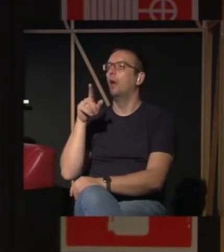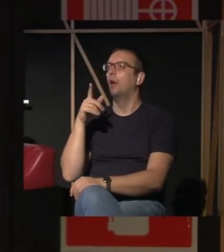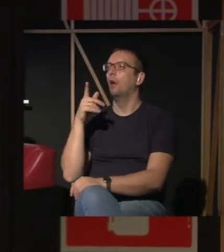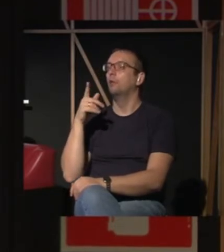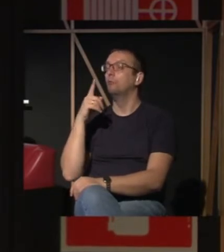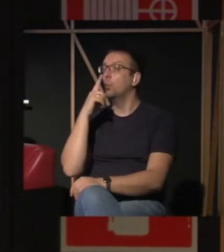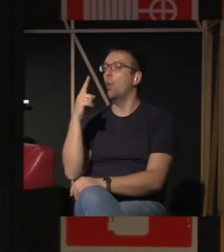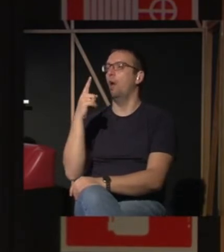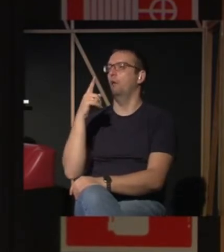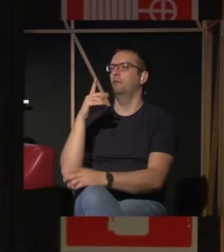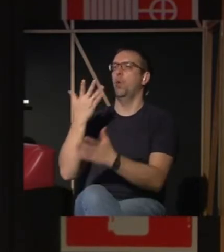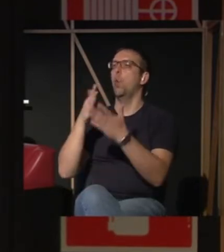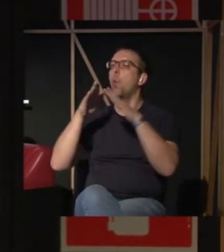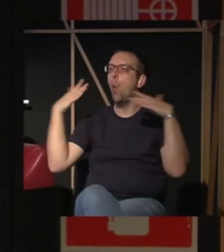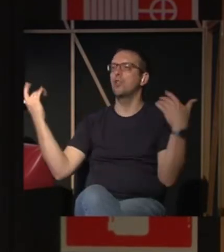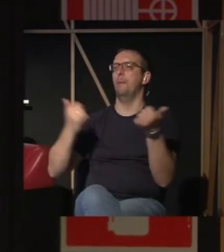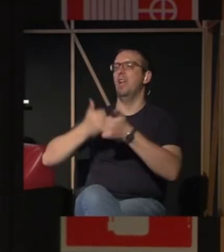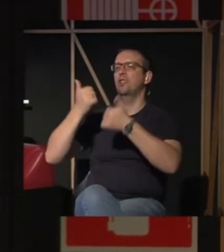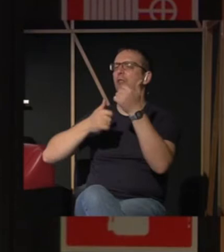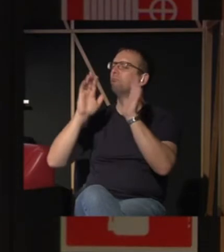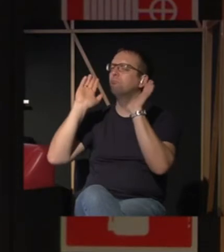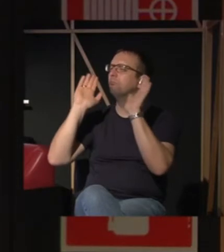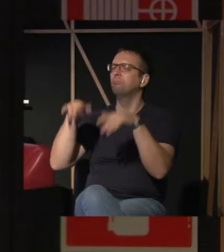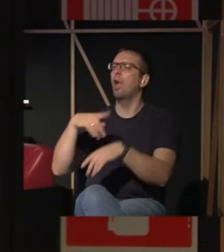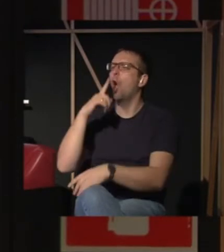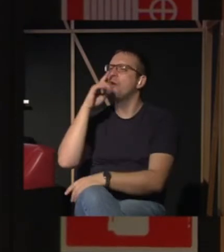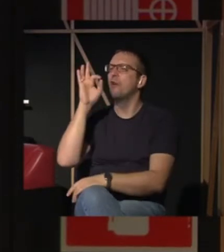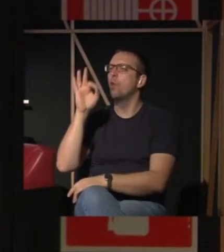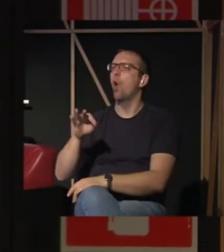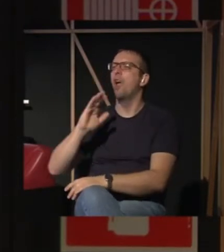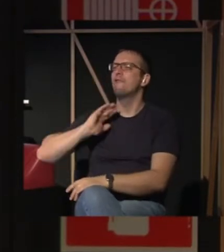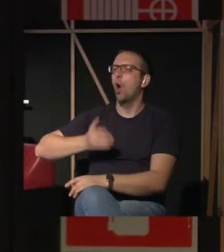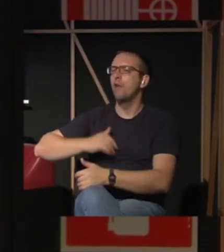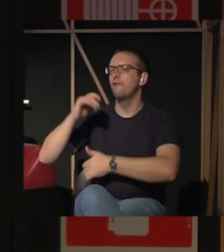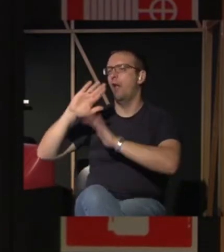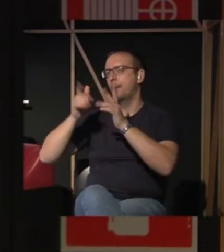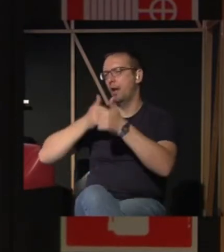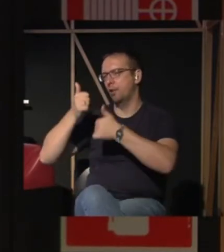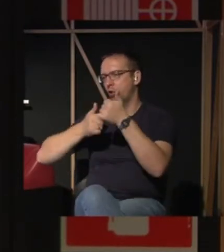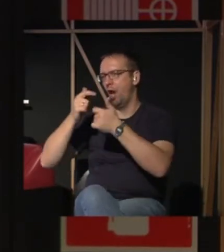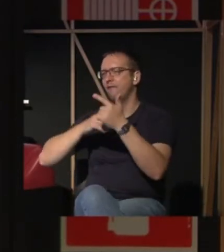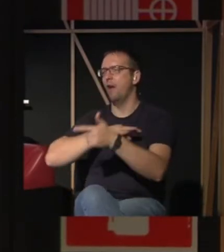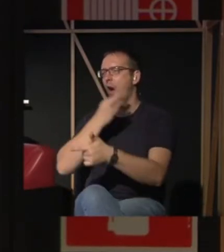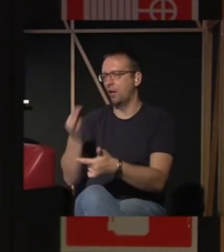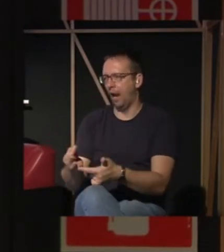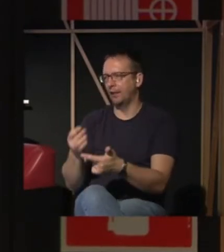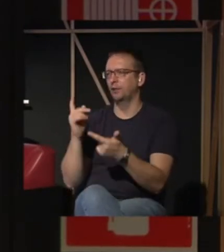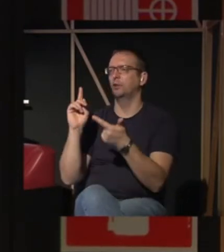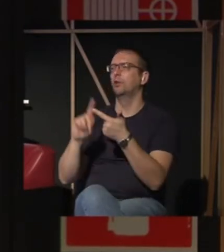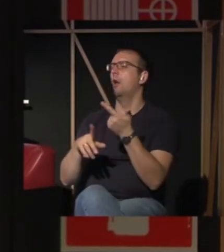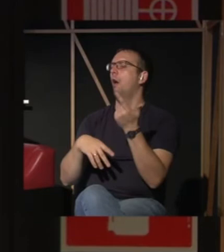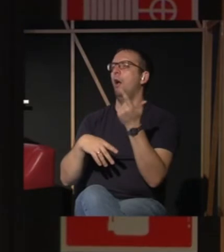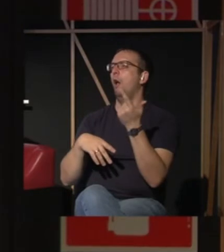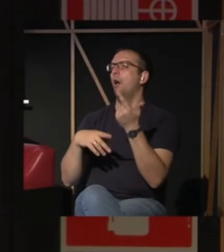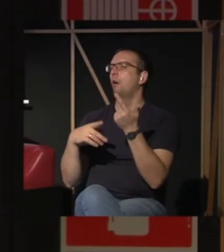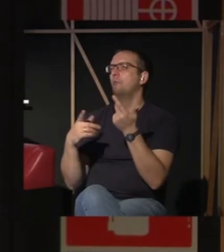For the FIFA Women's World Cup in France, we're lucky to have Delphine here with us. We are already not